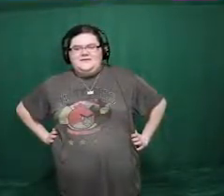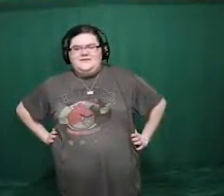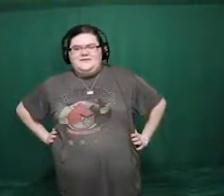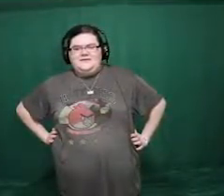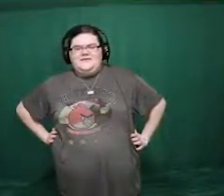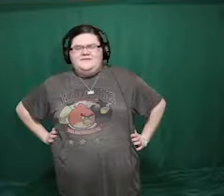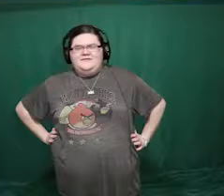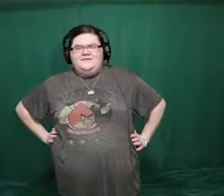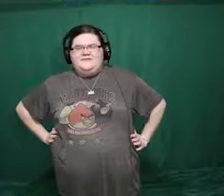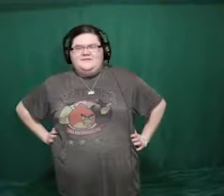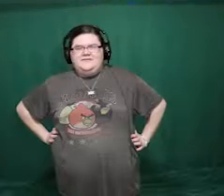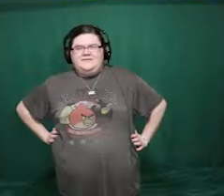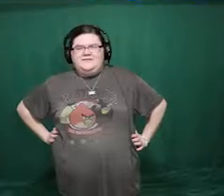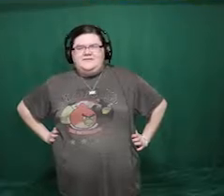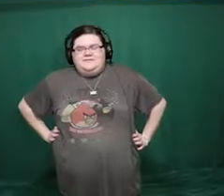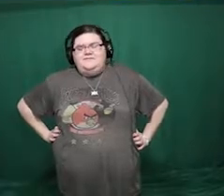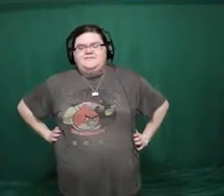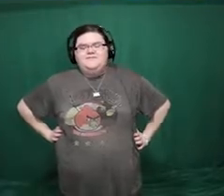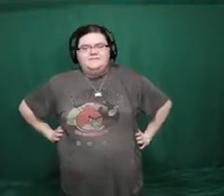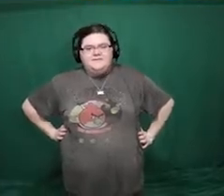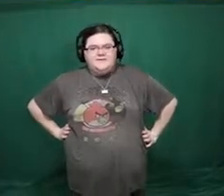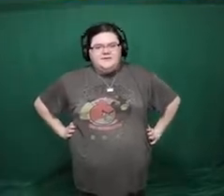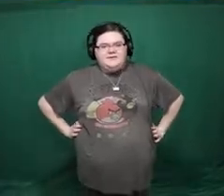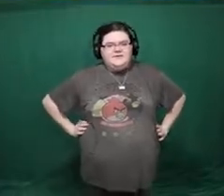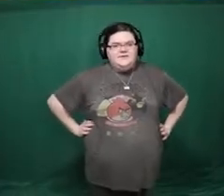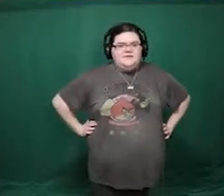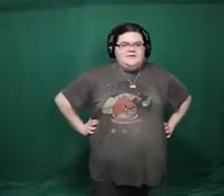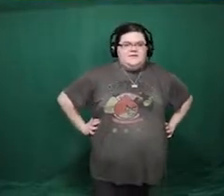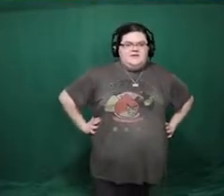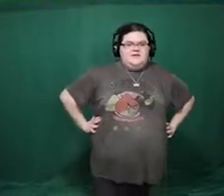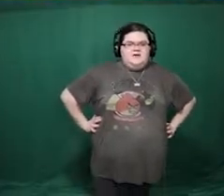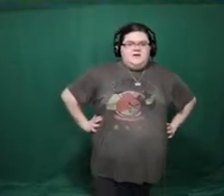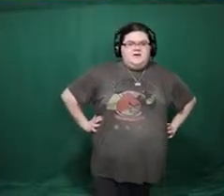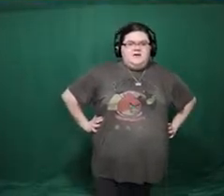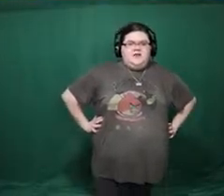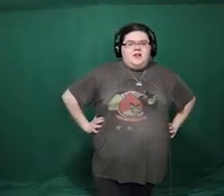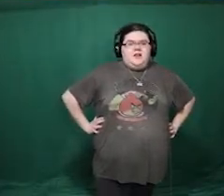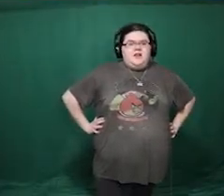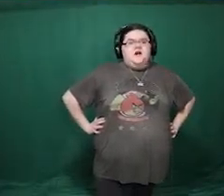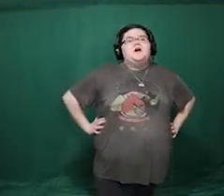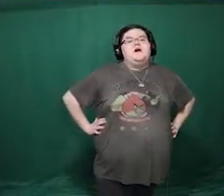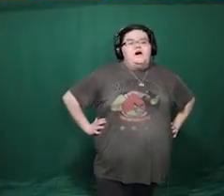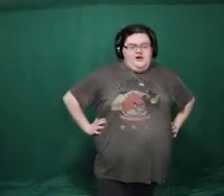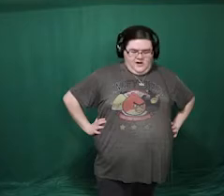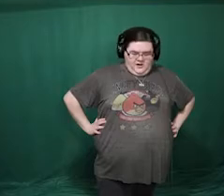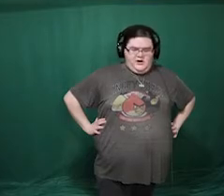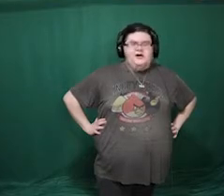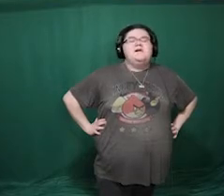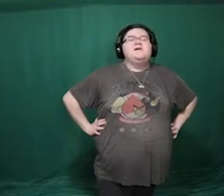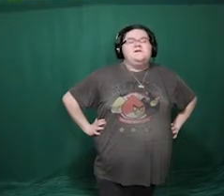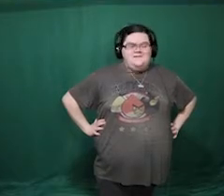That's it. That's the one. Alright, let's get busy with it. Oh, there's bare people though.